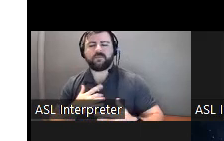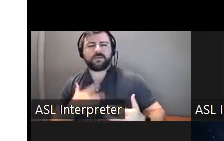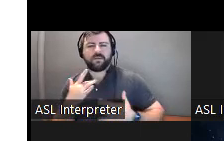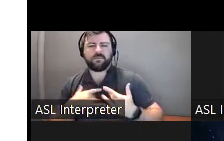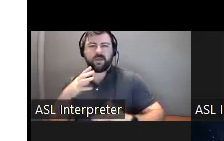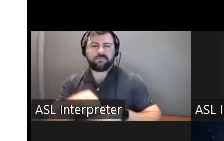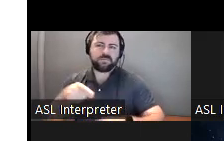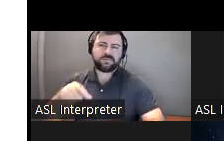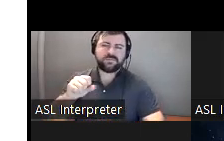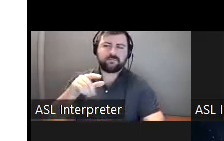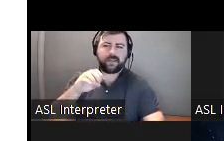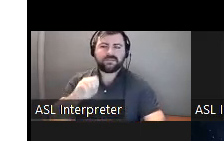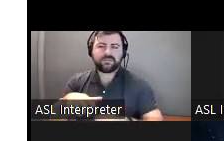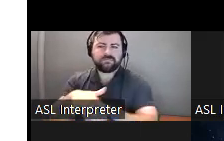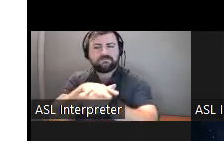want to